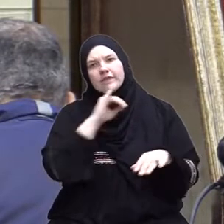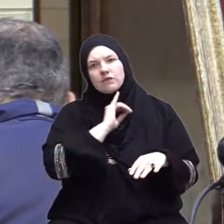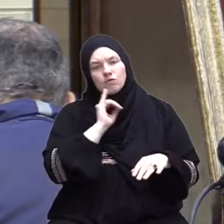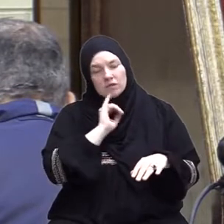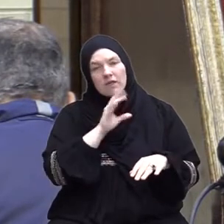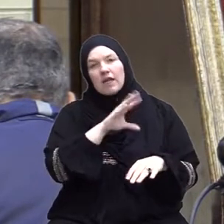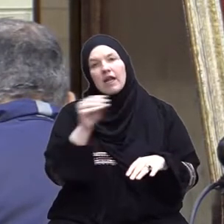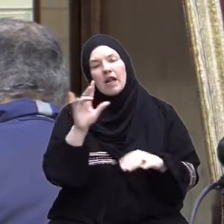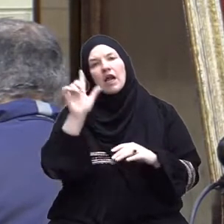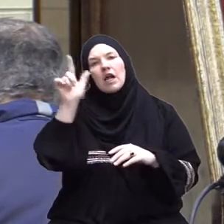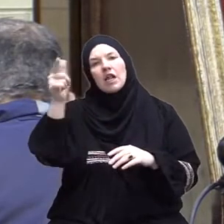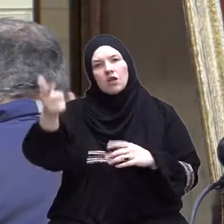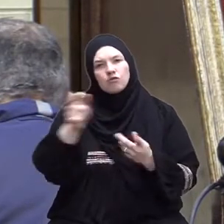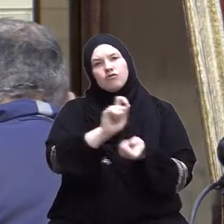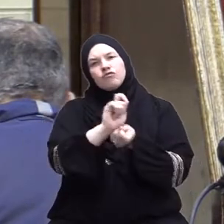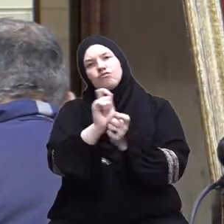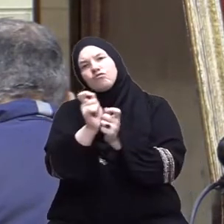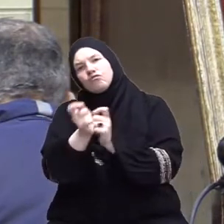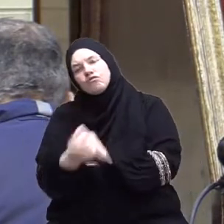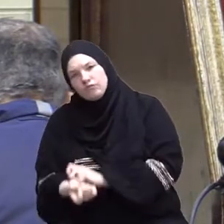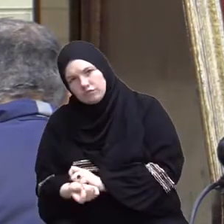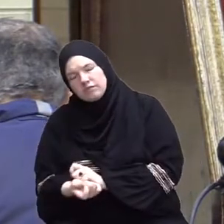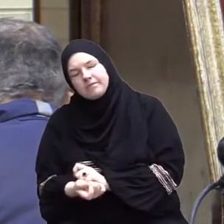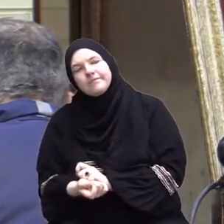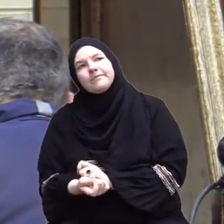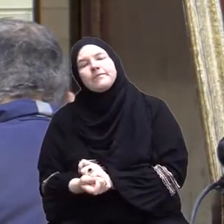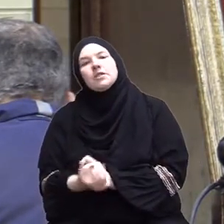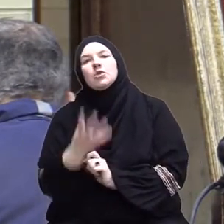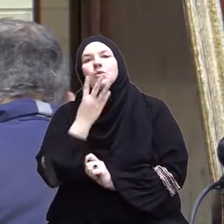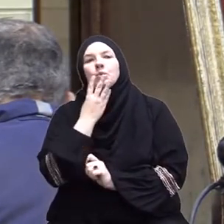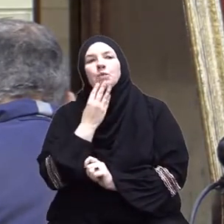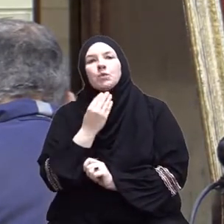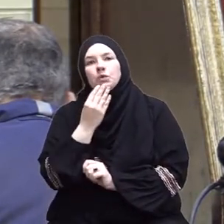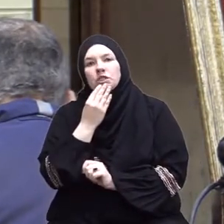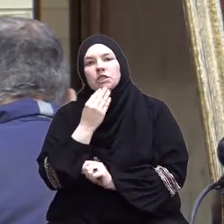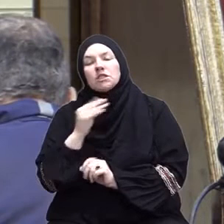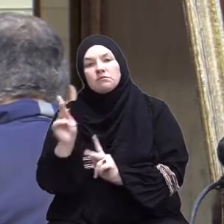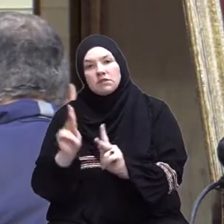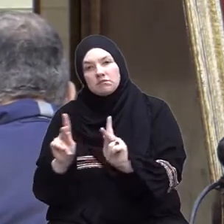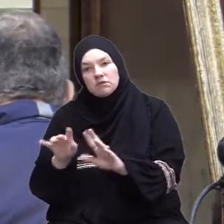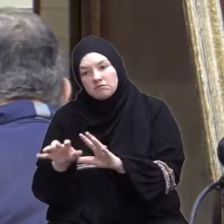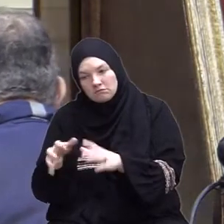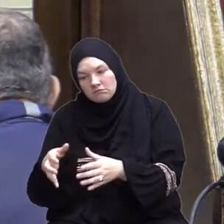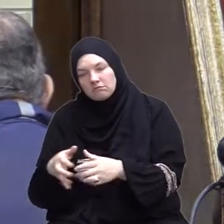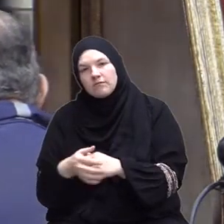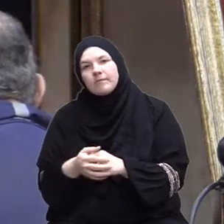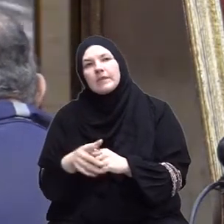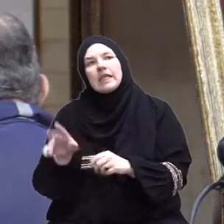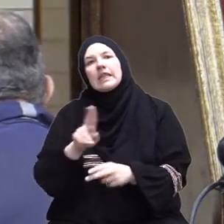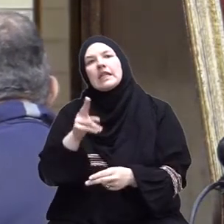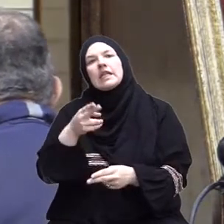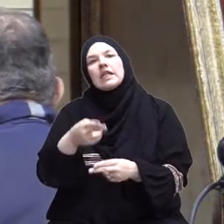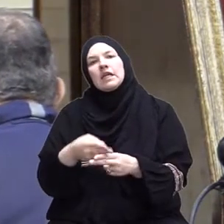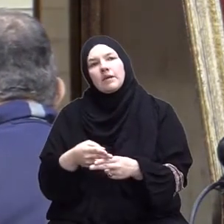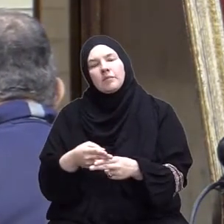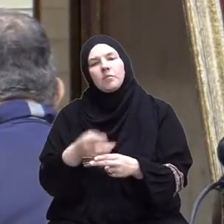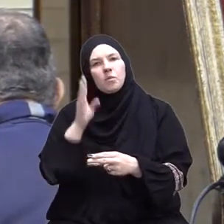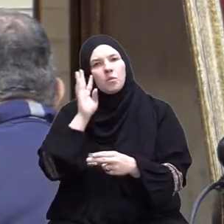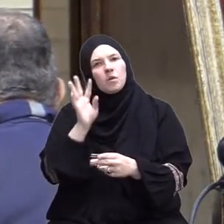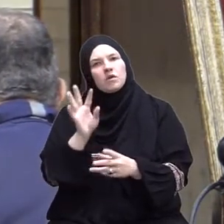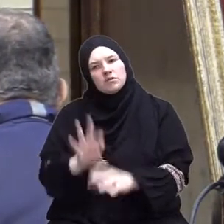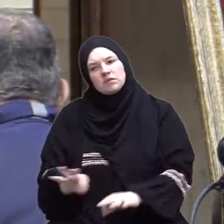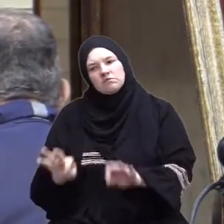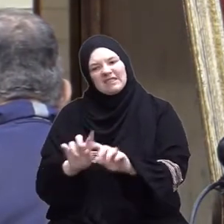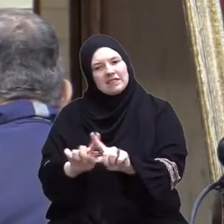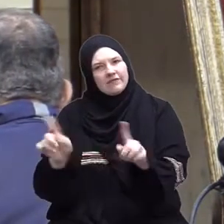and later on evolved into the Jewish people as the names will signify